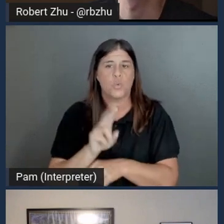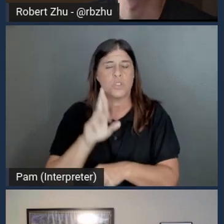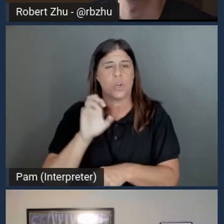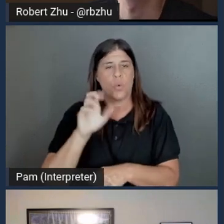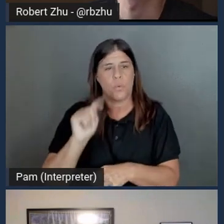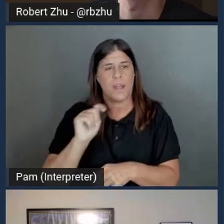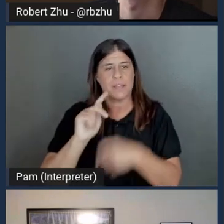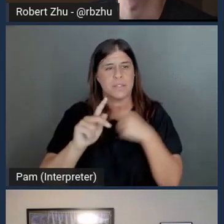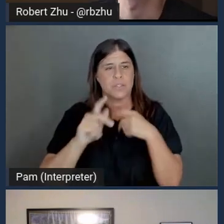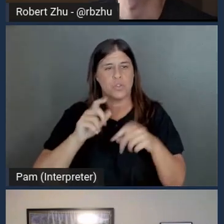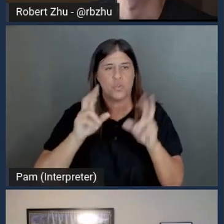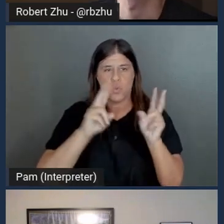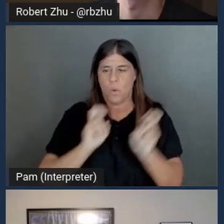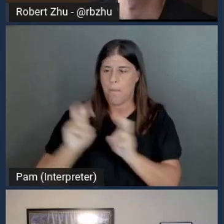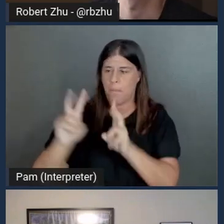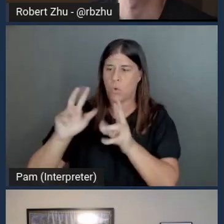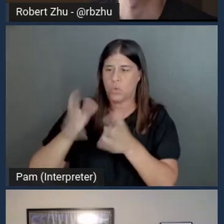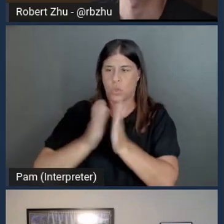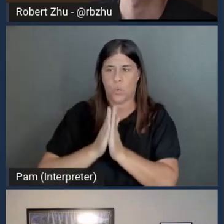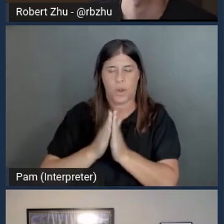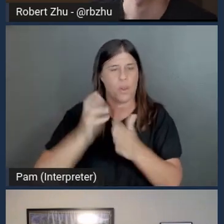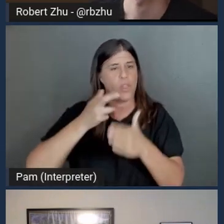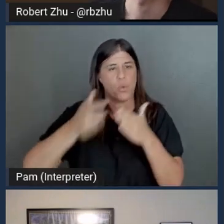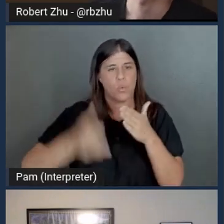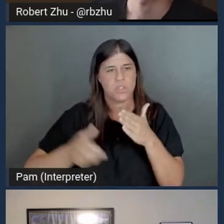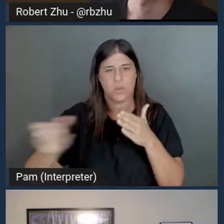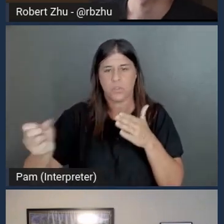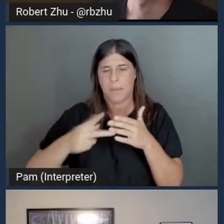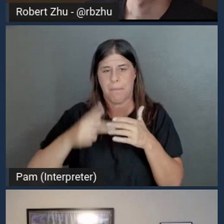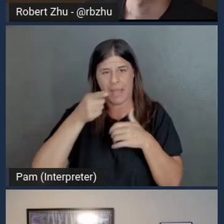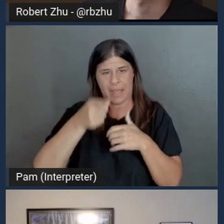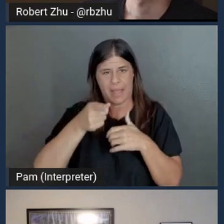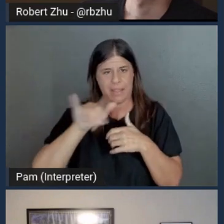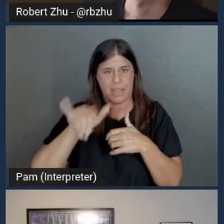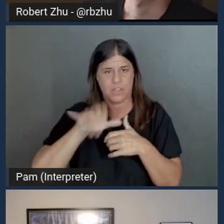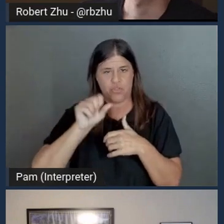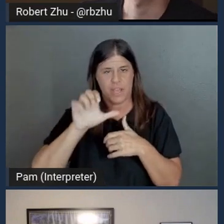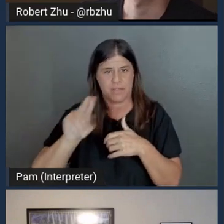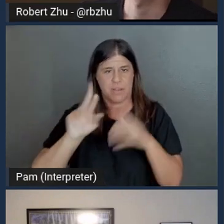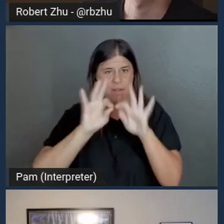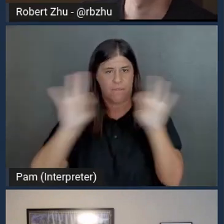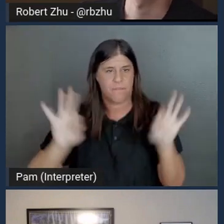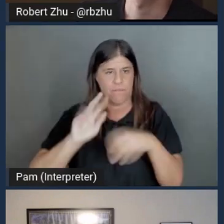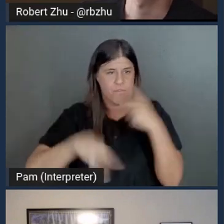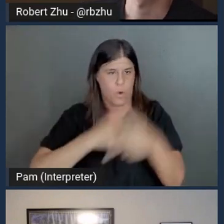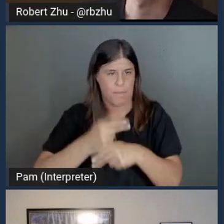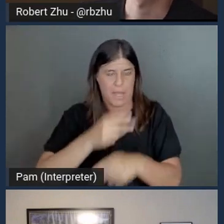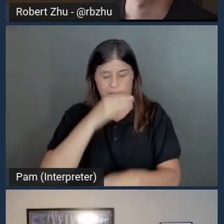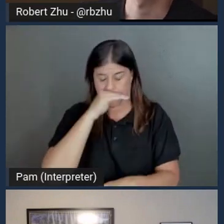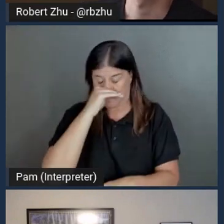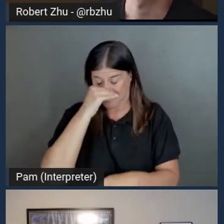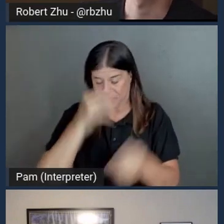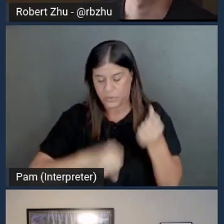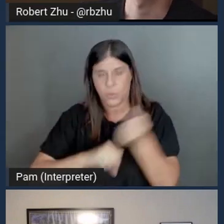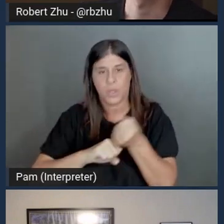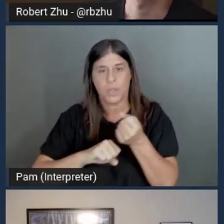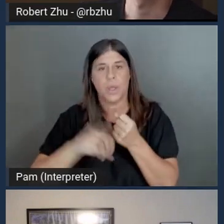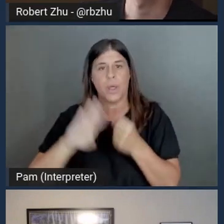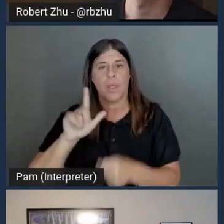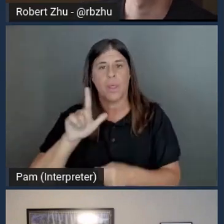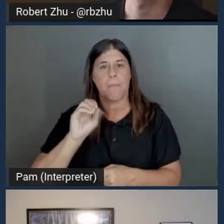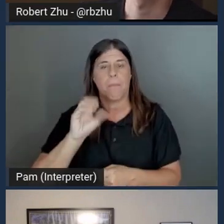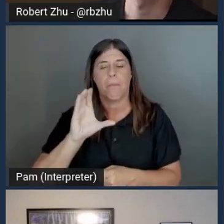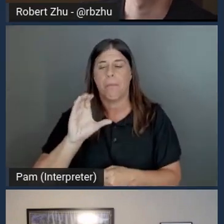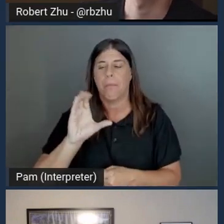post a query and get the results back. The results come back in this JSON format. We also support the Bolt protocol for customers